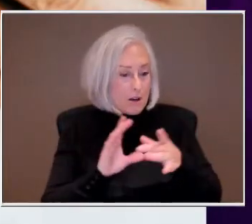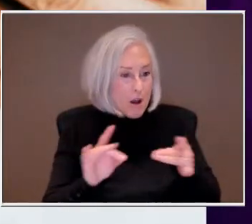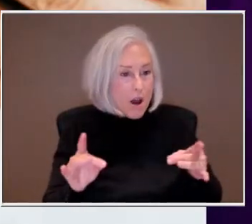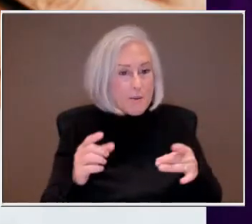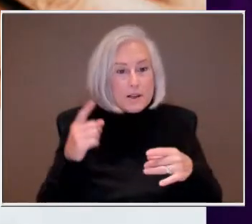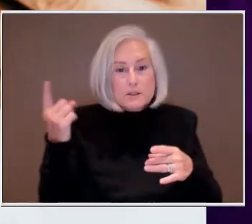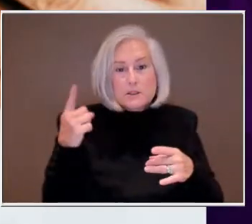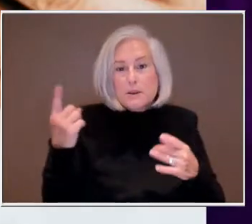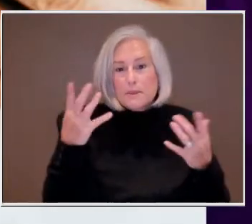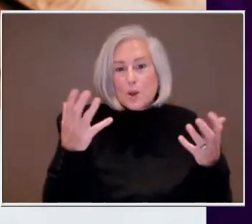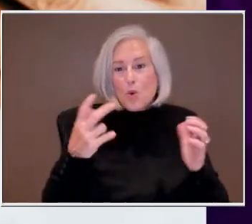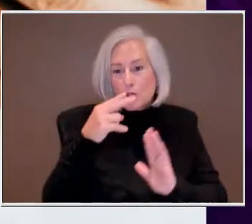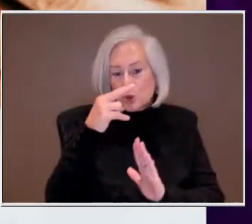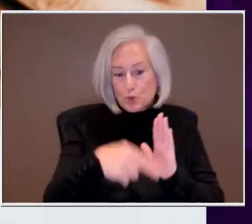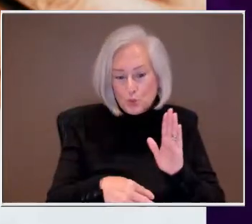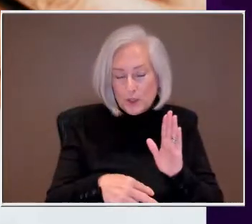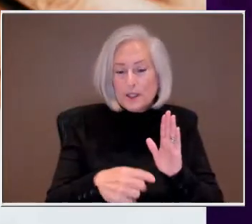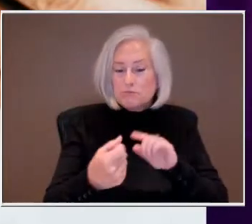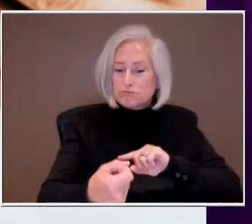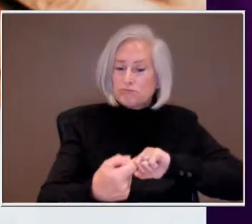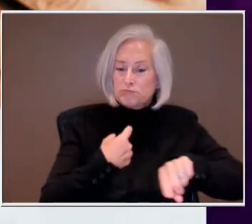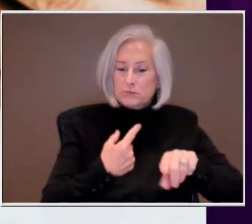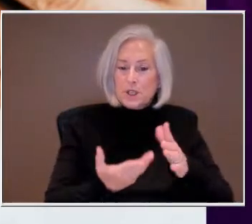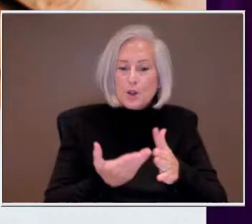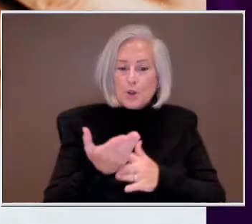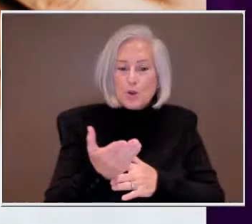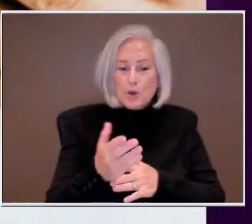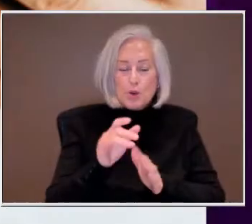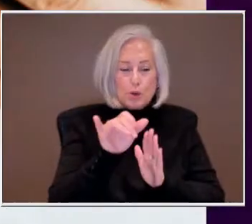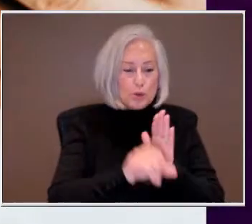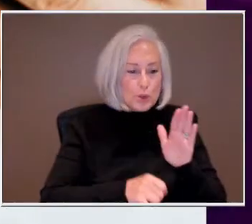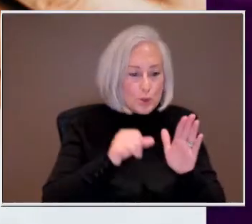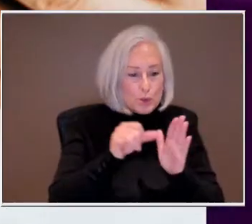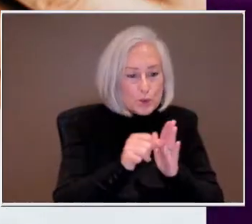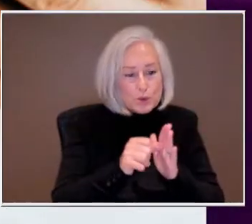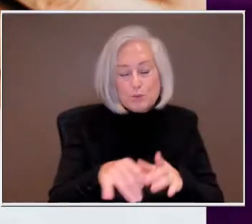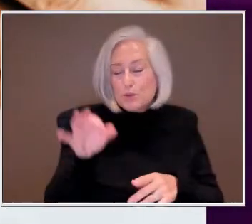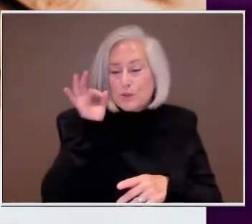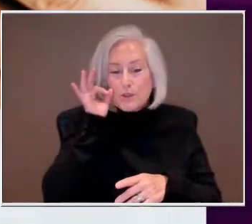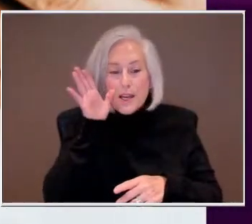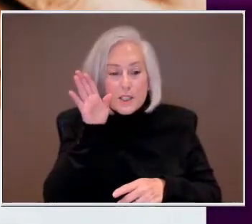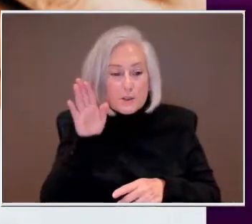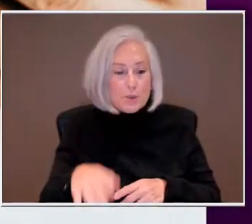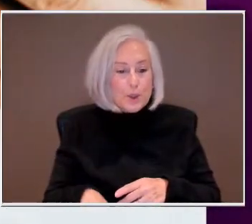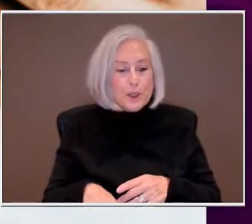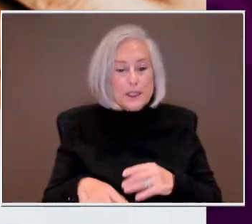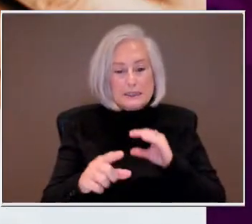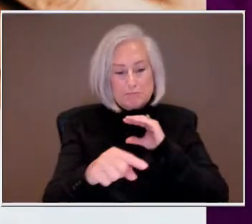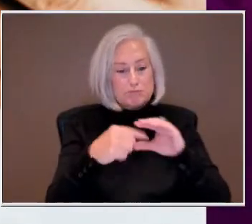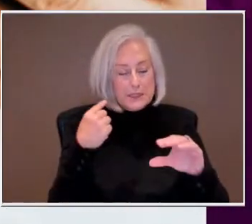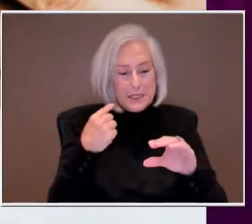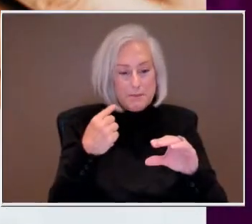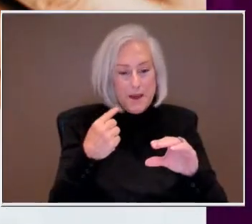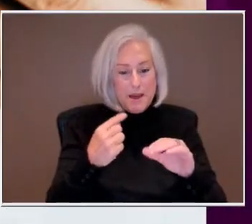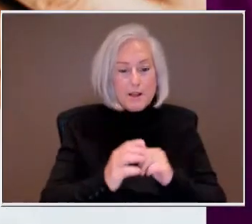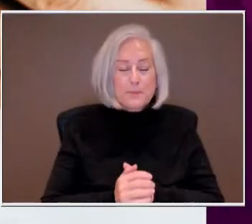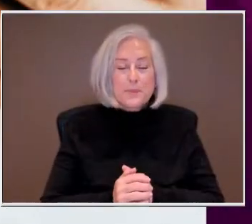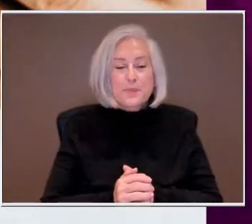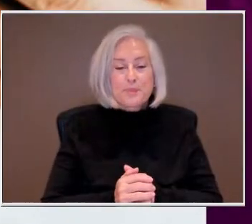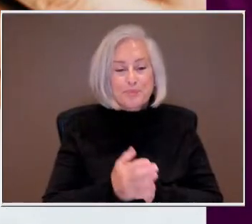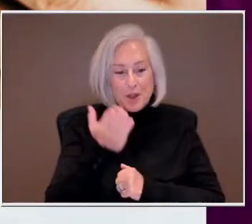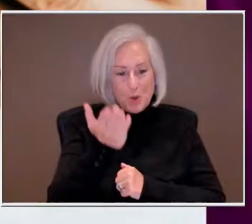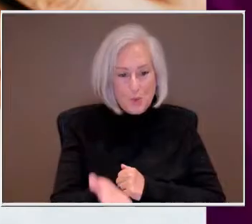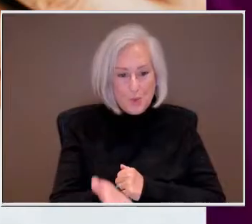program, you can send it to us on YouTube, Facebook, or the All Things Heart email. The ways you can connect with us in real time are right there on